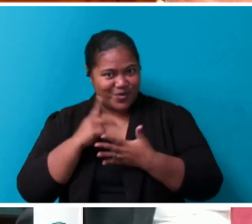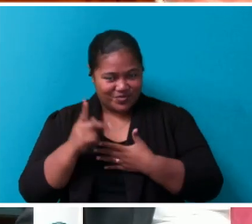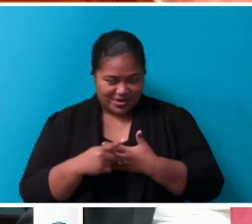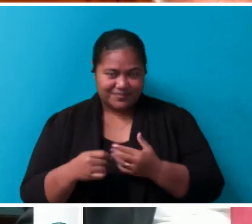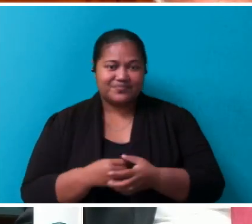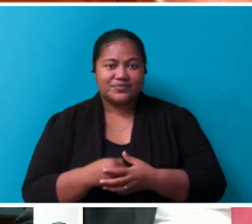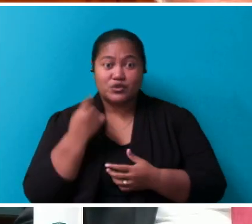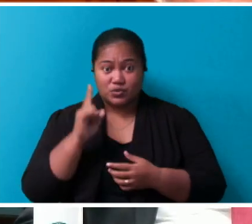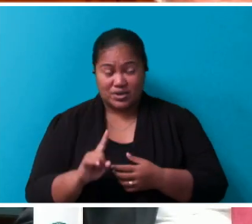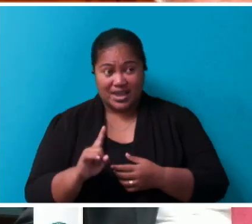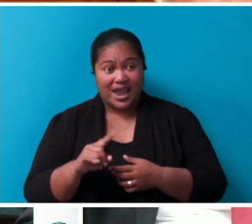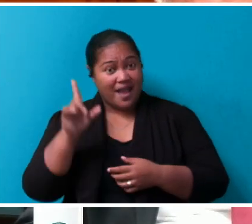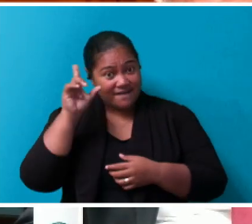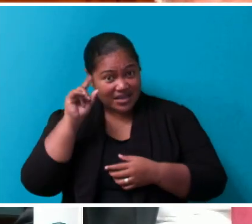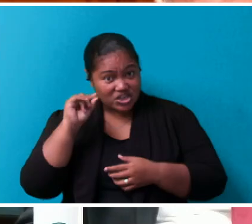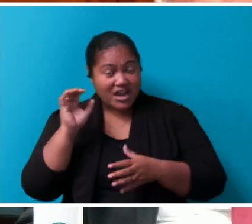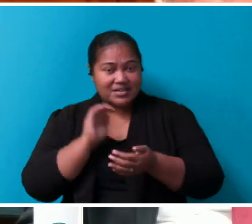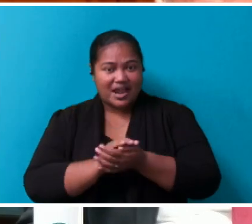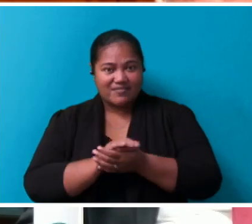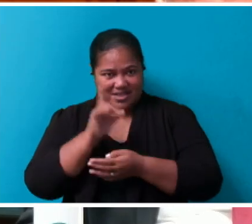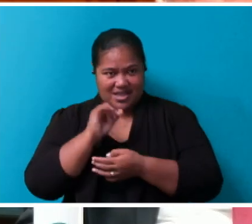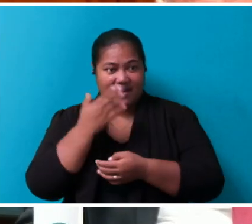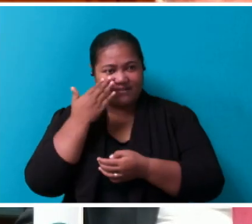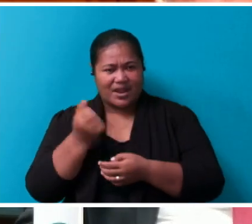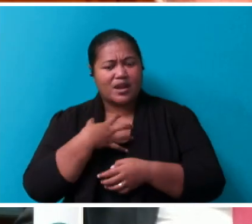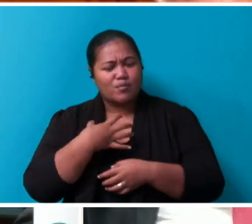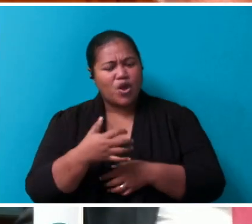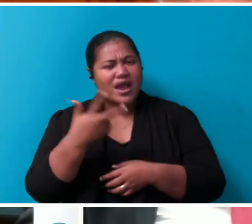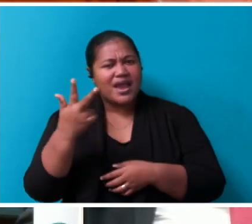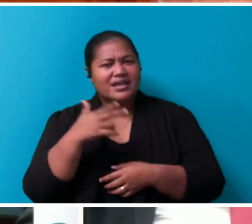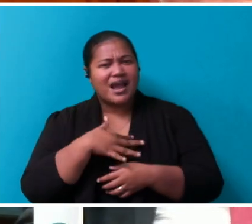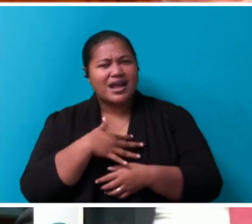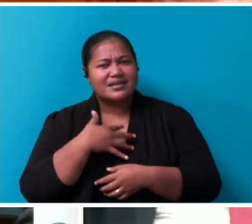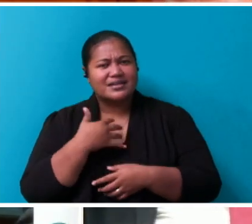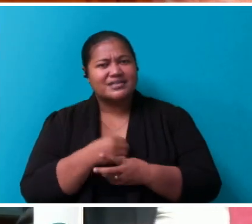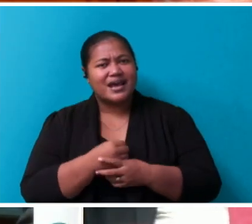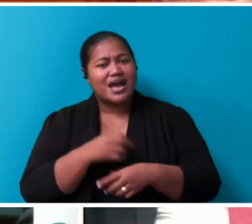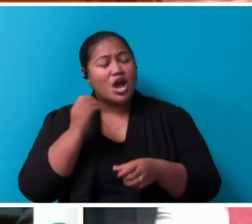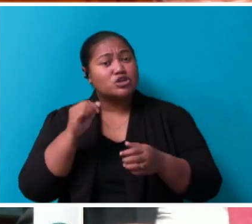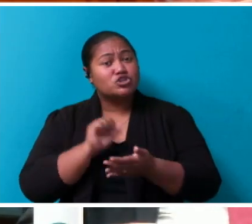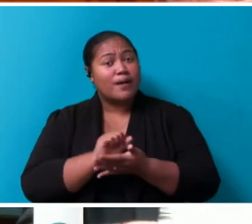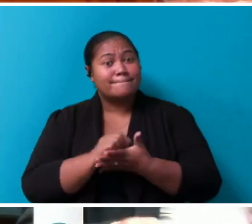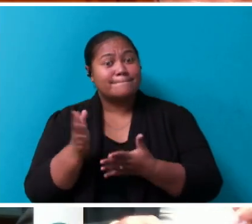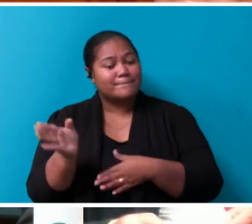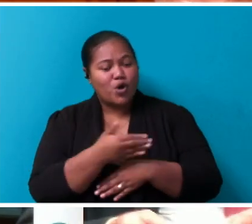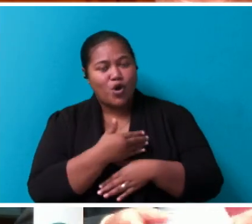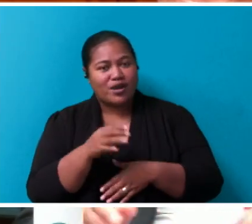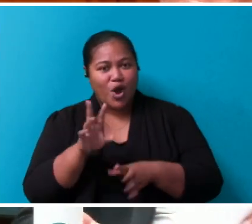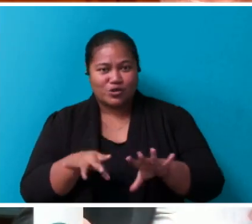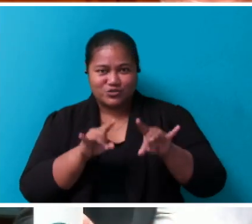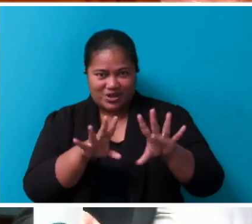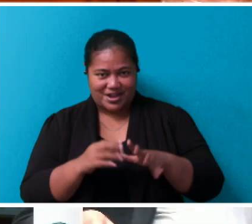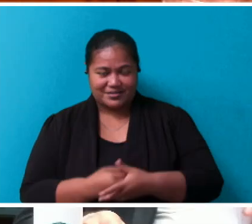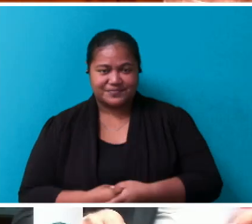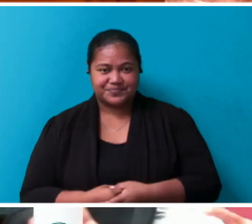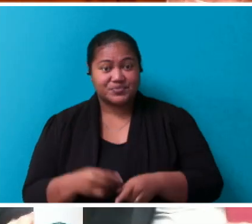Fijian kava, Madam Deputy Speaker, can be found in more than 800 cold stores across Australia. The Trade Commission